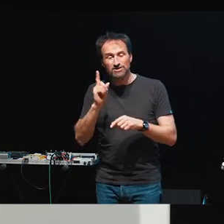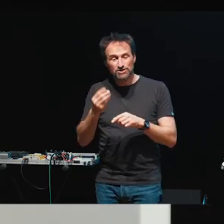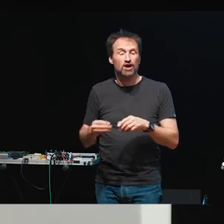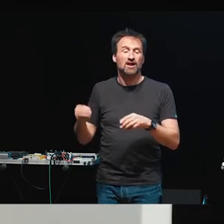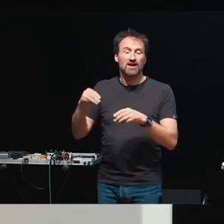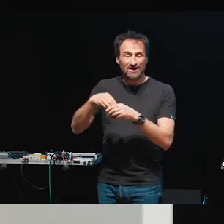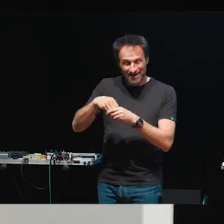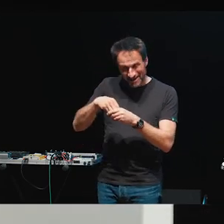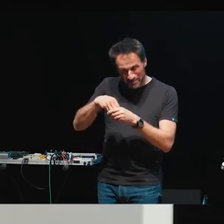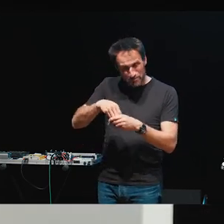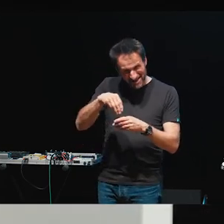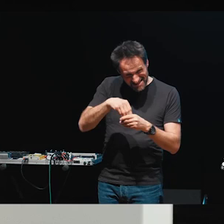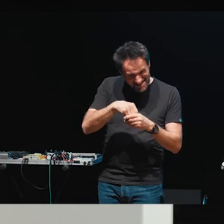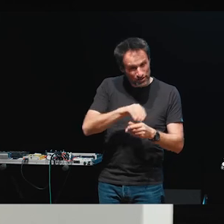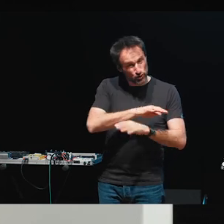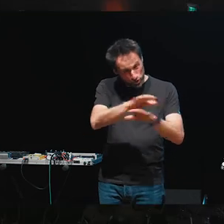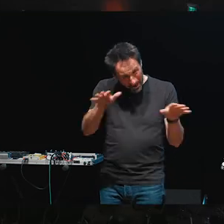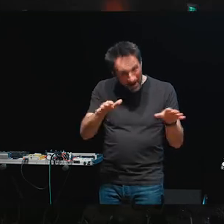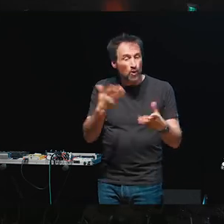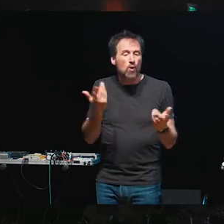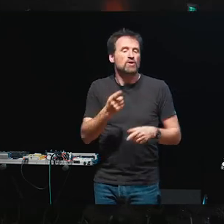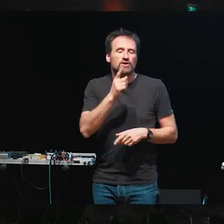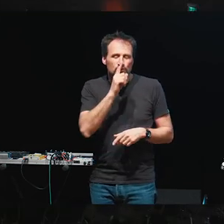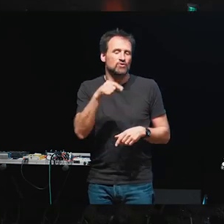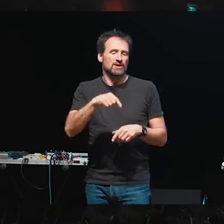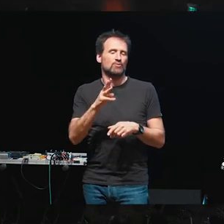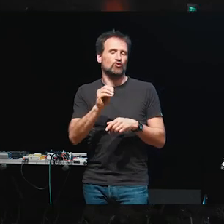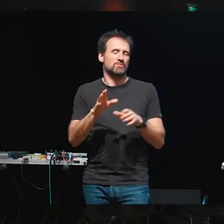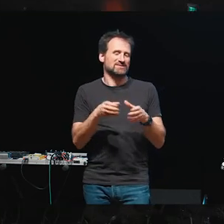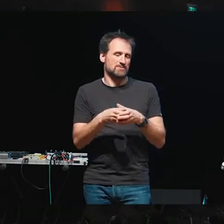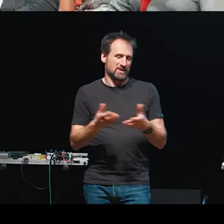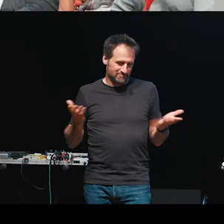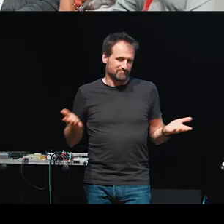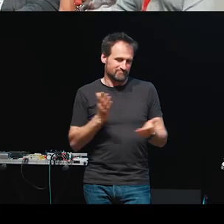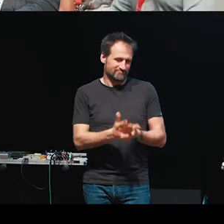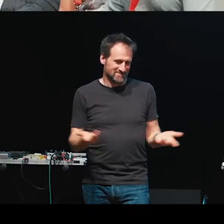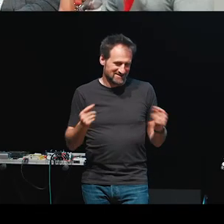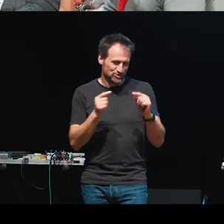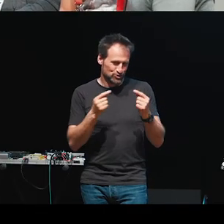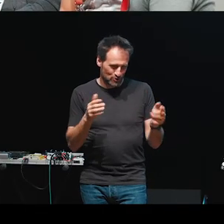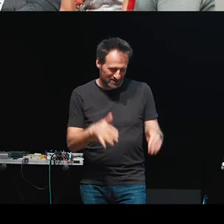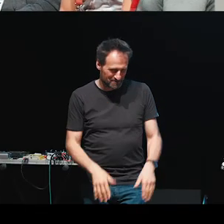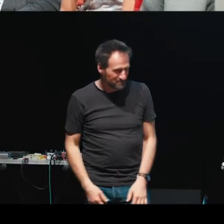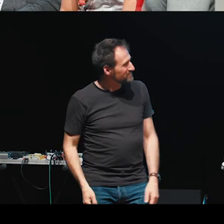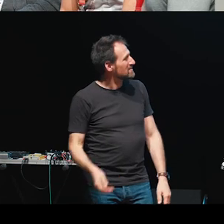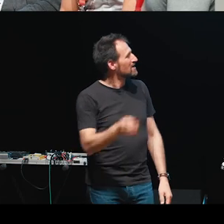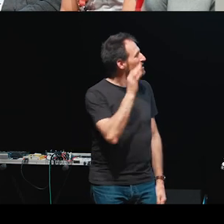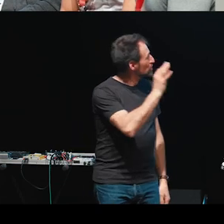whether they should be implicit everywhere. All right. Thank you very much. So there are two more sessions left after